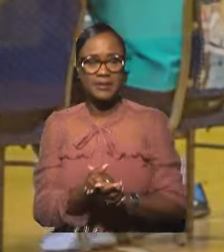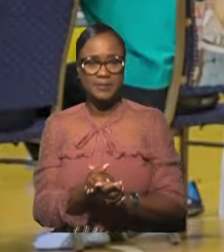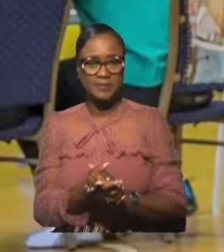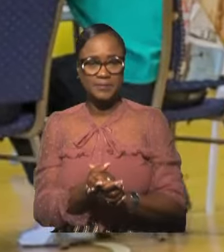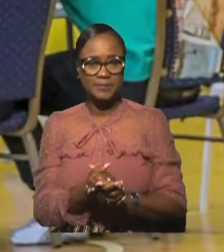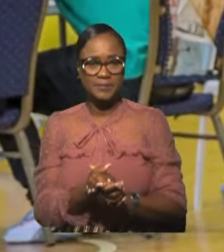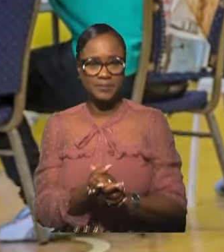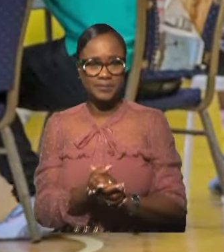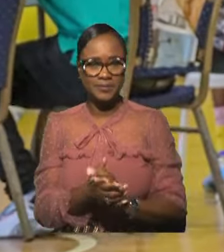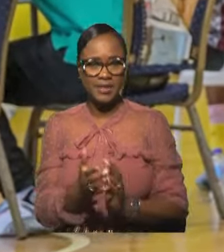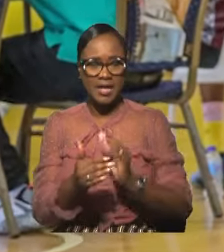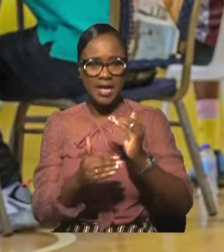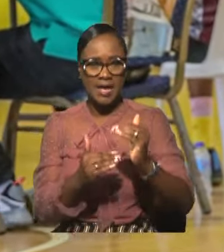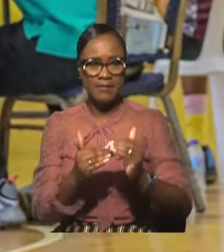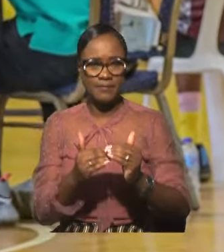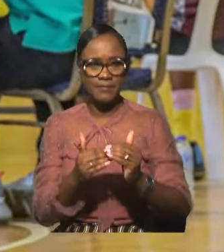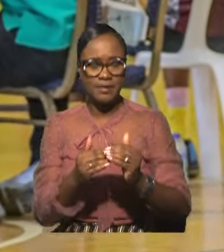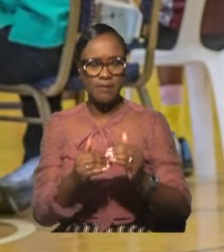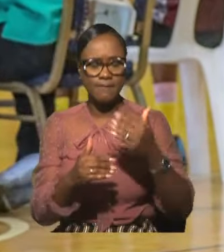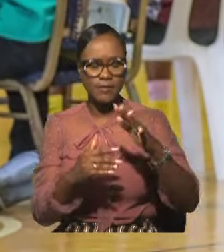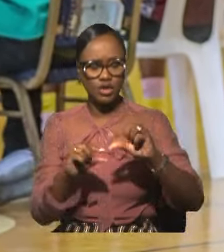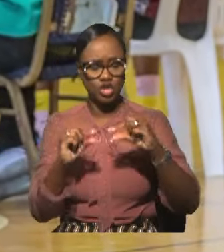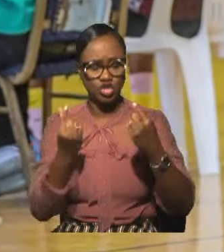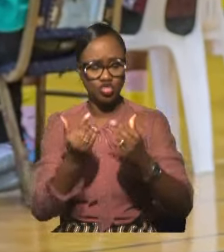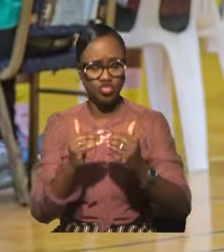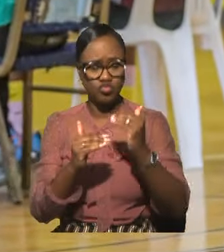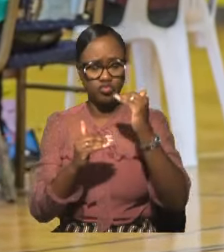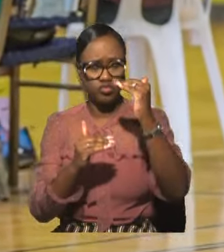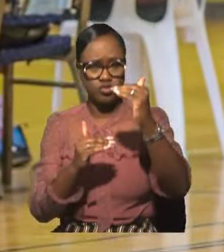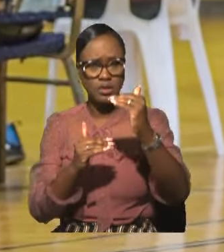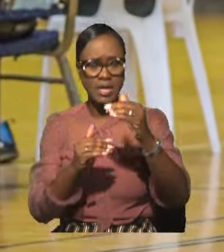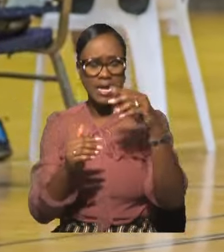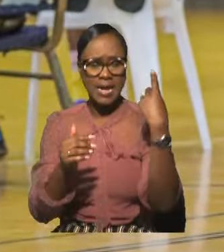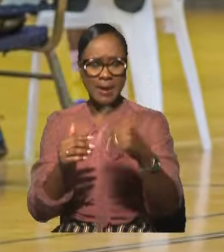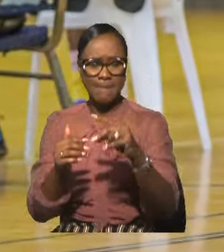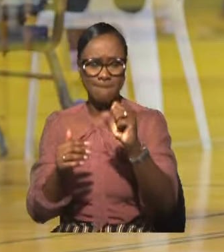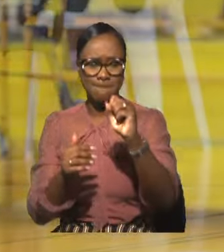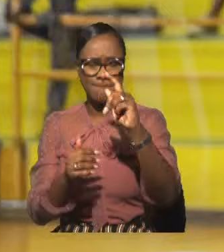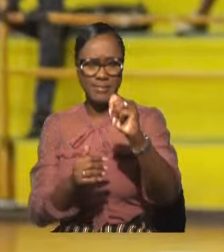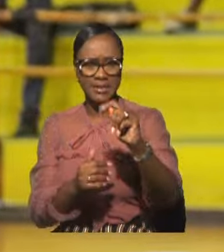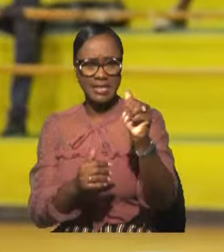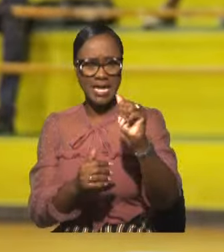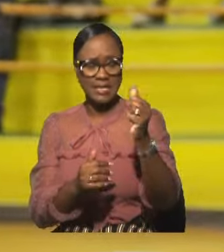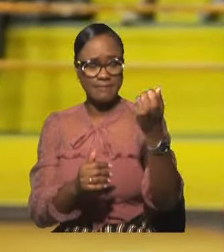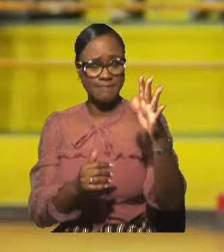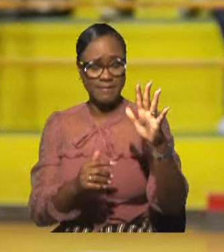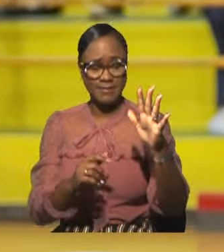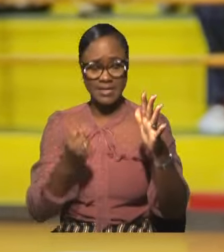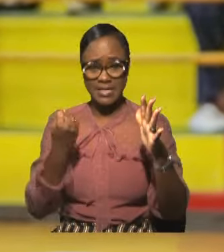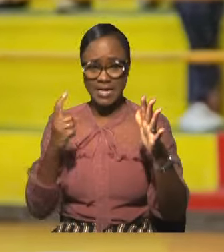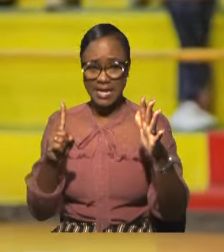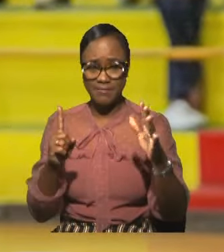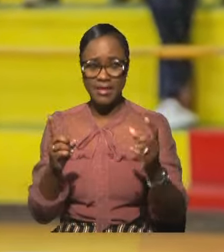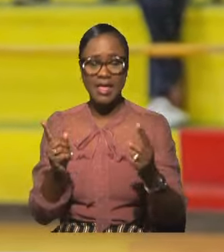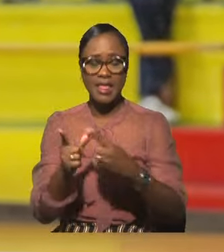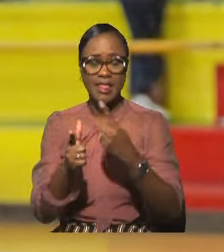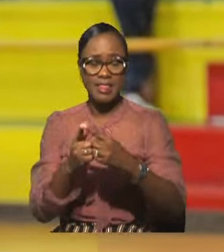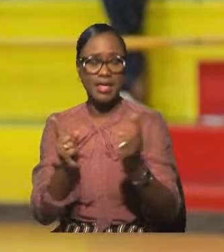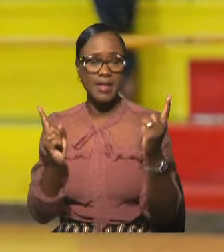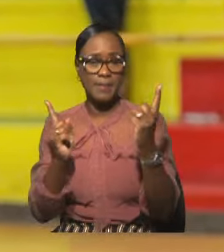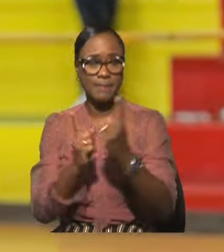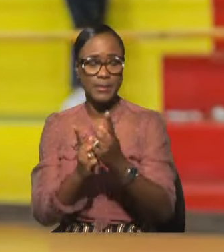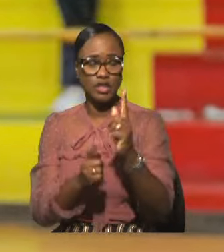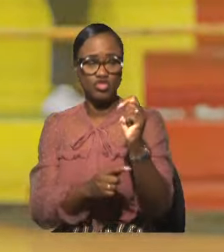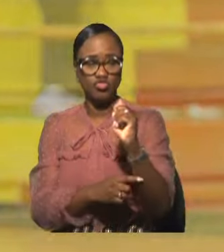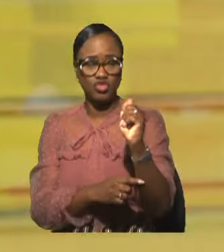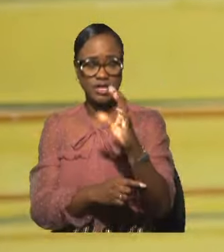tournament. After advancing out the group stage, Fatima got past St. Anthony's College 15-11, where they met Trinity College East in the